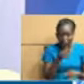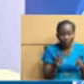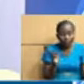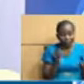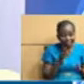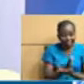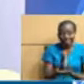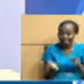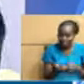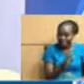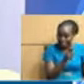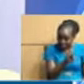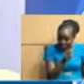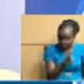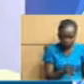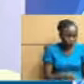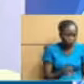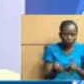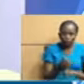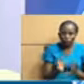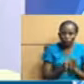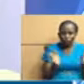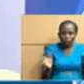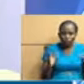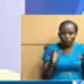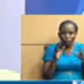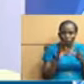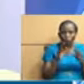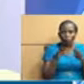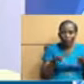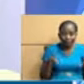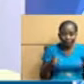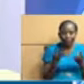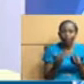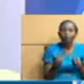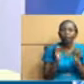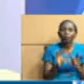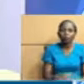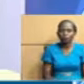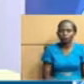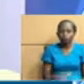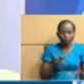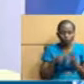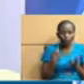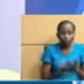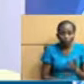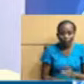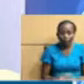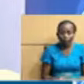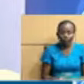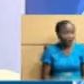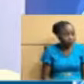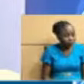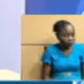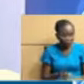it from the global market is not easy. Even rich countries can't get it, and that tells you we are living in unique times. Even